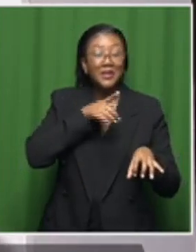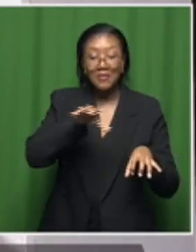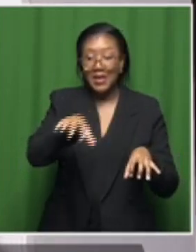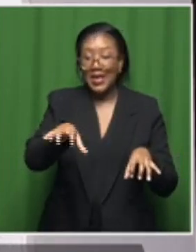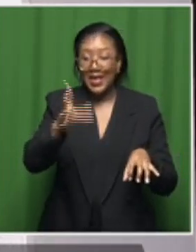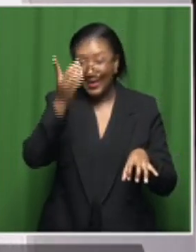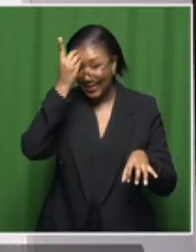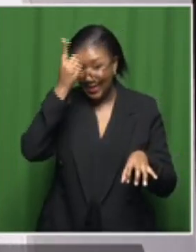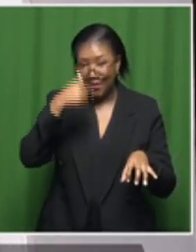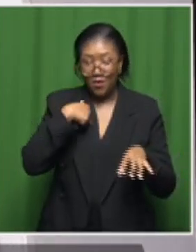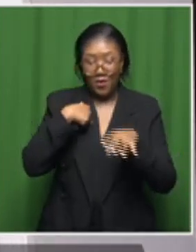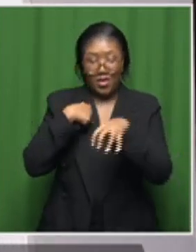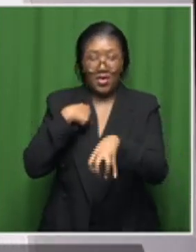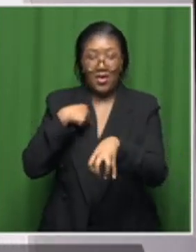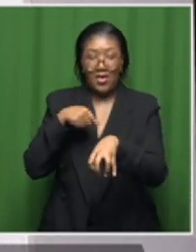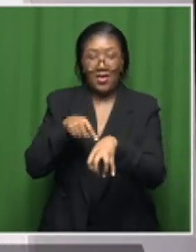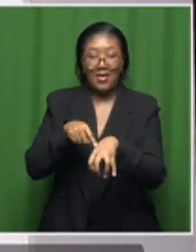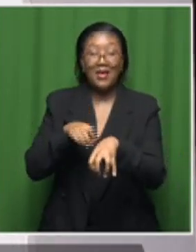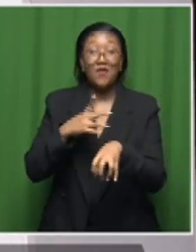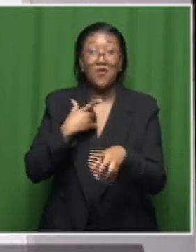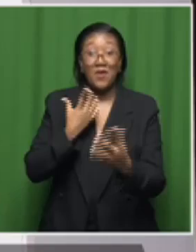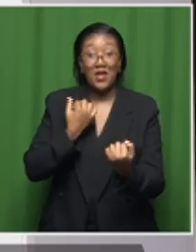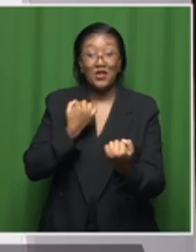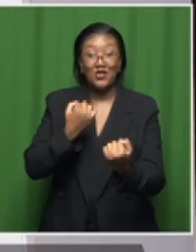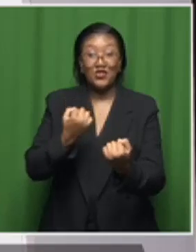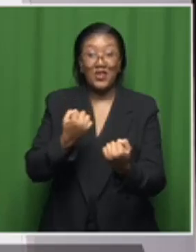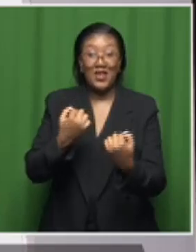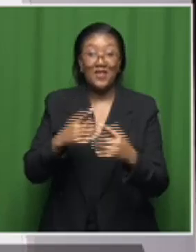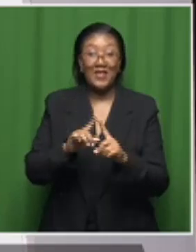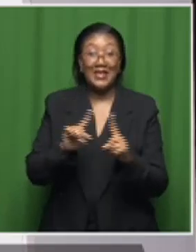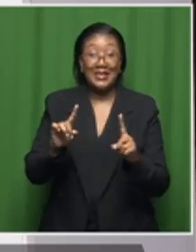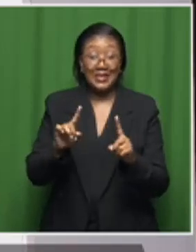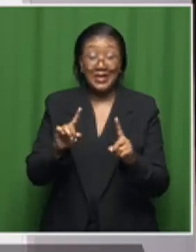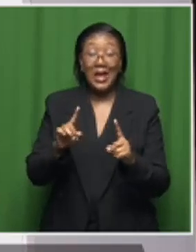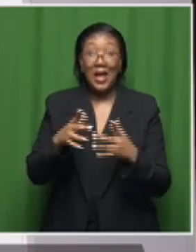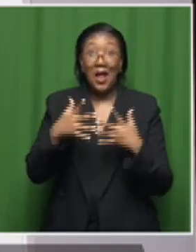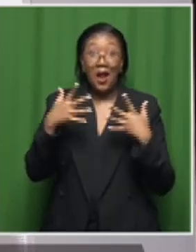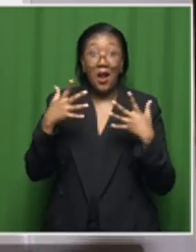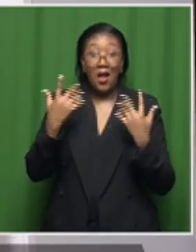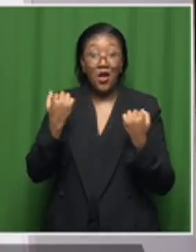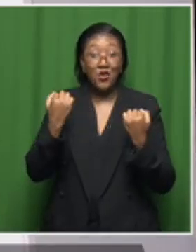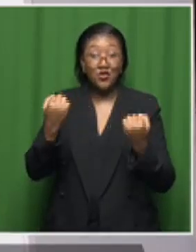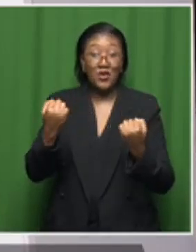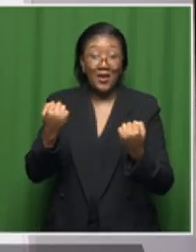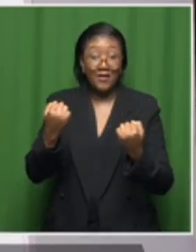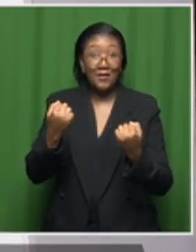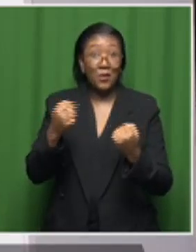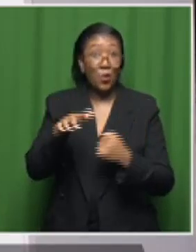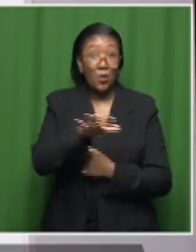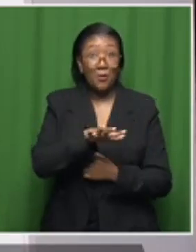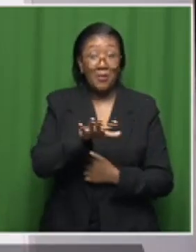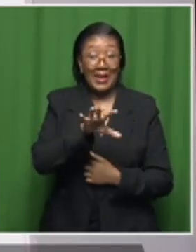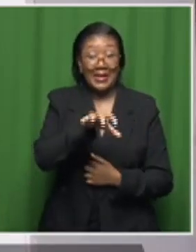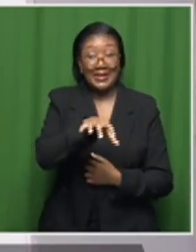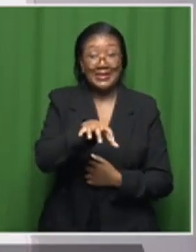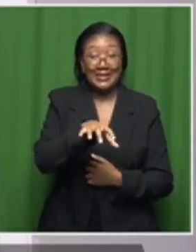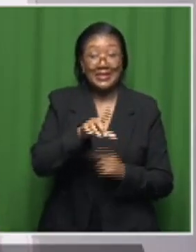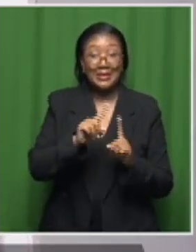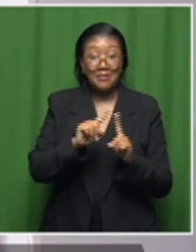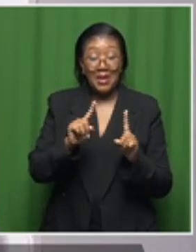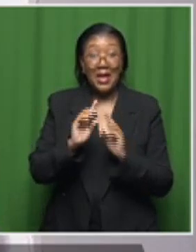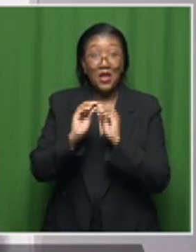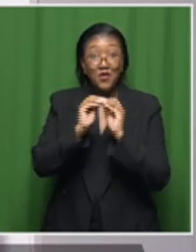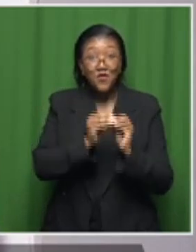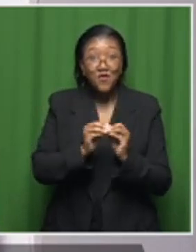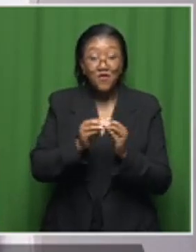morning, except I was driving in a car. But it was hair-raising to get here not because of the location of where we're at, it's just the roadworks. And, you